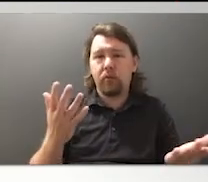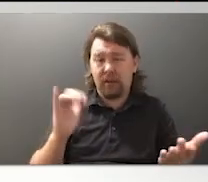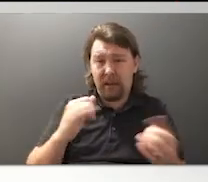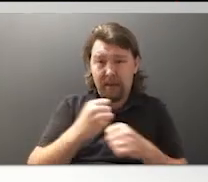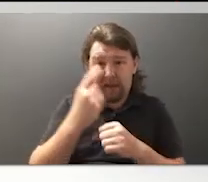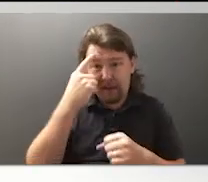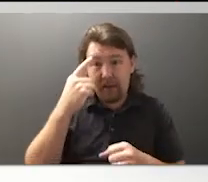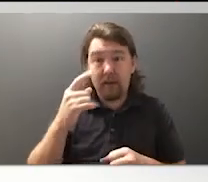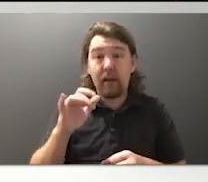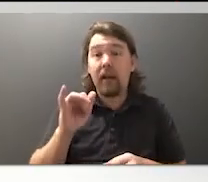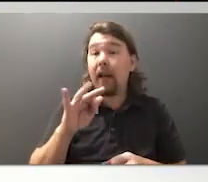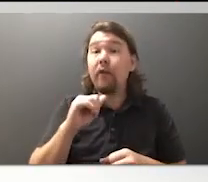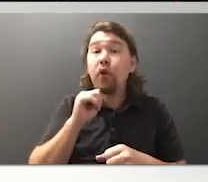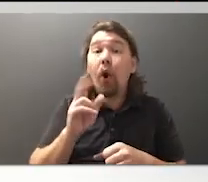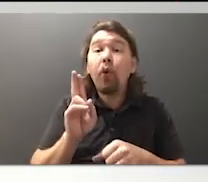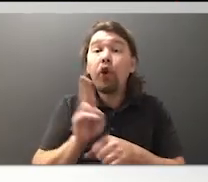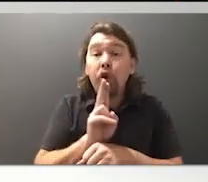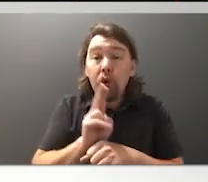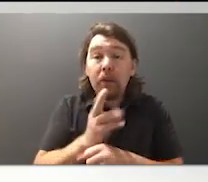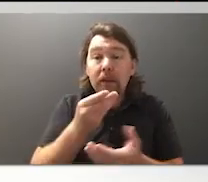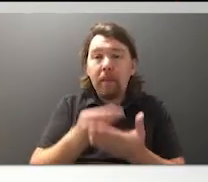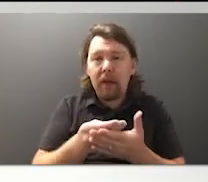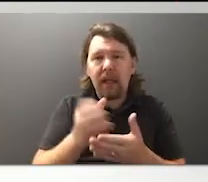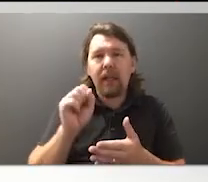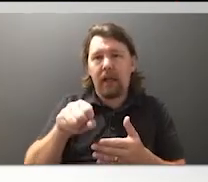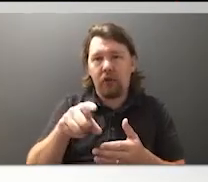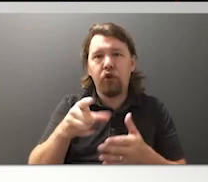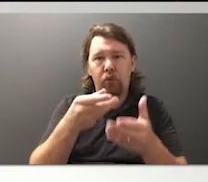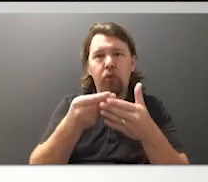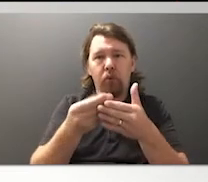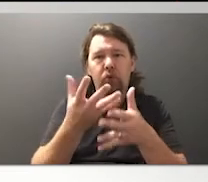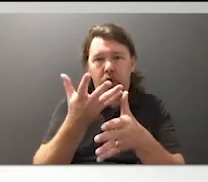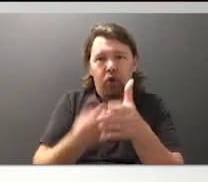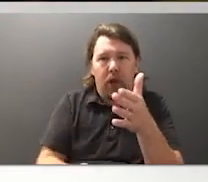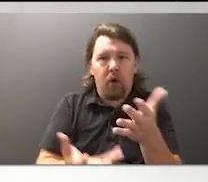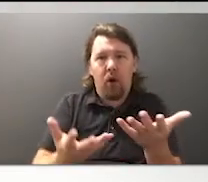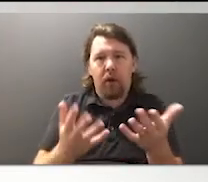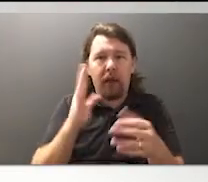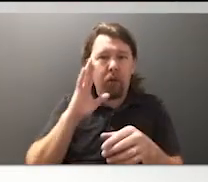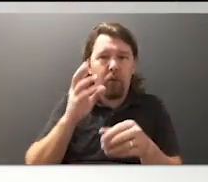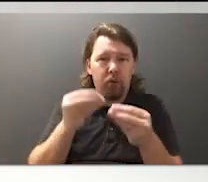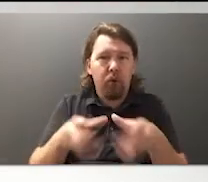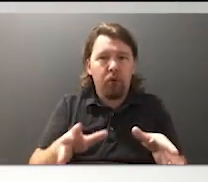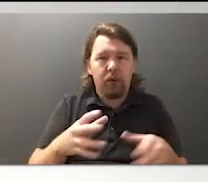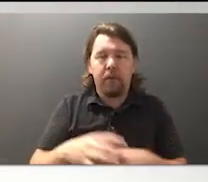your funds if you don't use them. So if you, right.